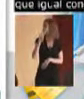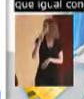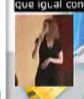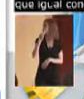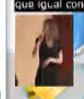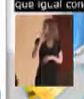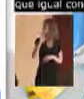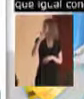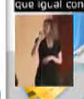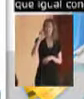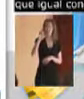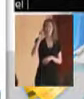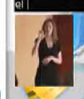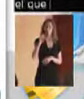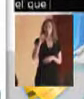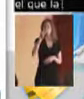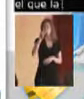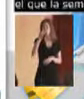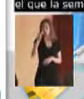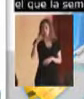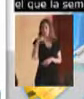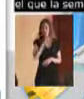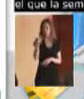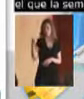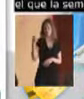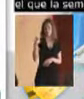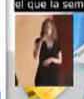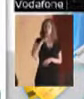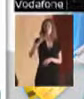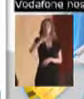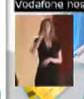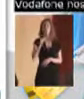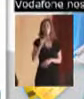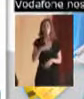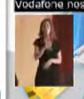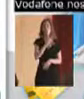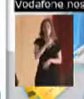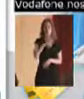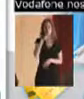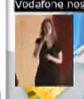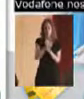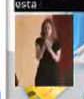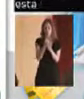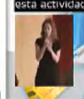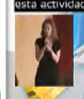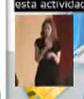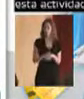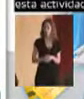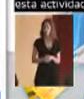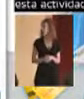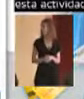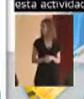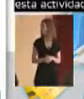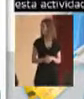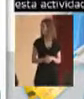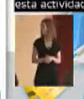I-21. And last week, the Vodafone Foundation awarded us a prize for